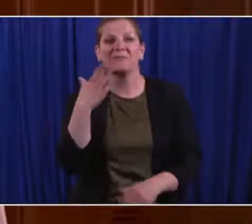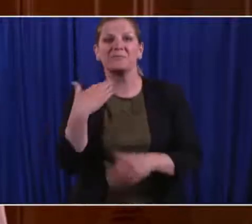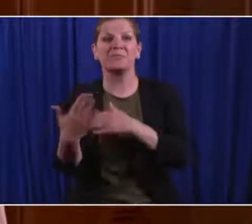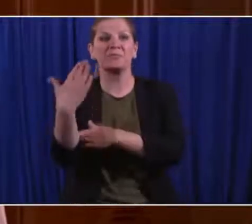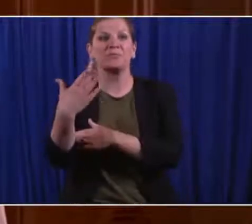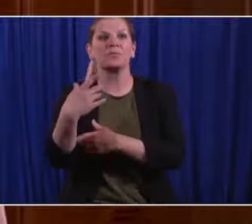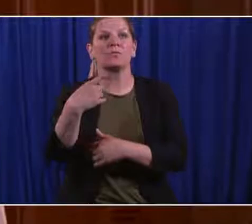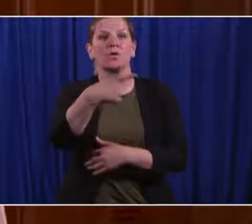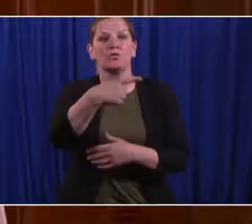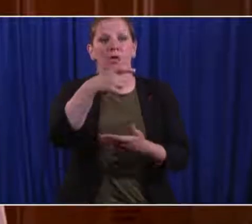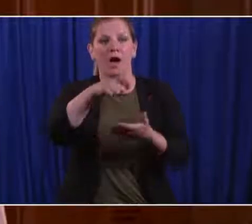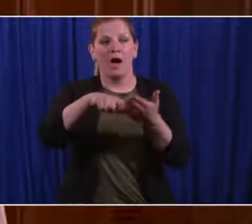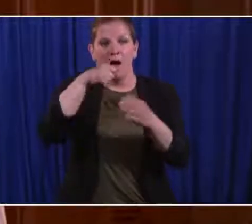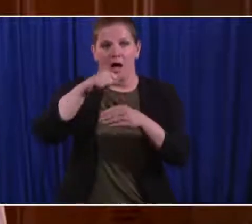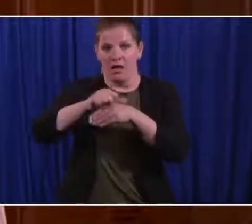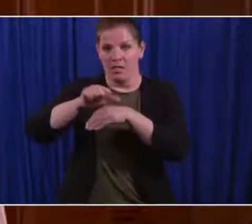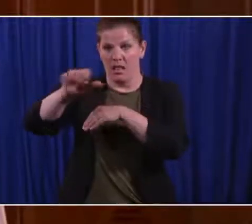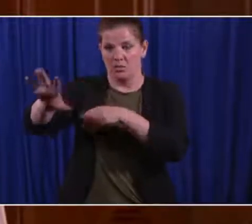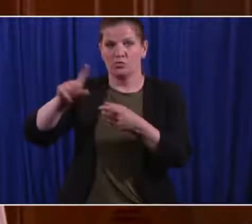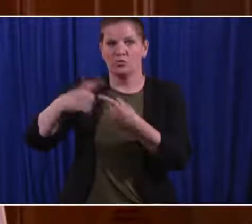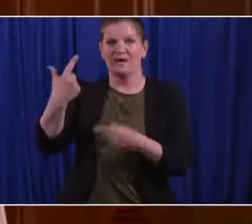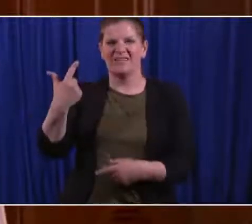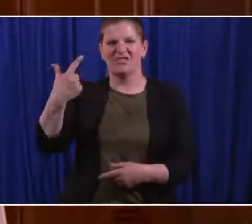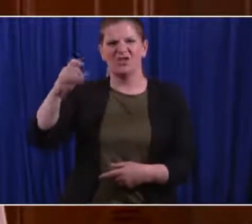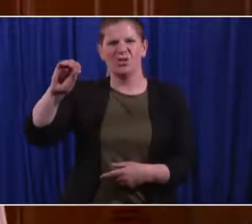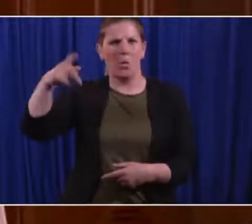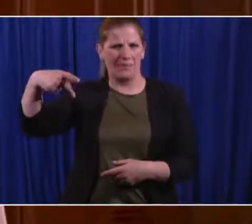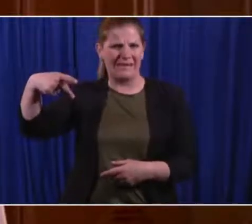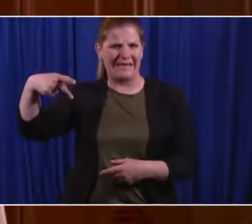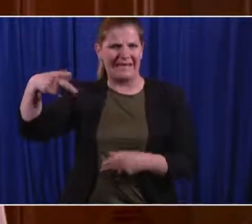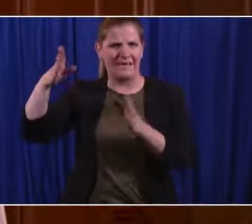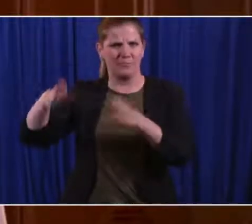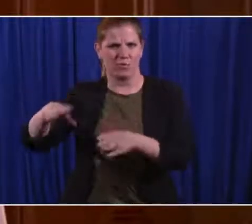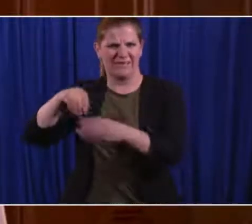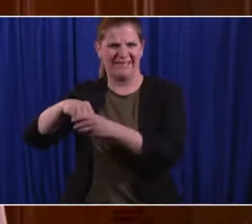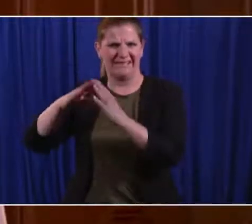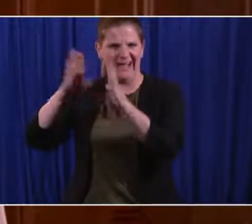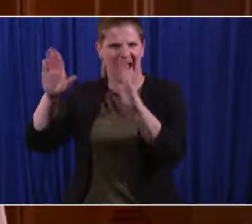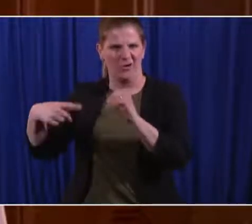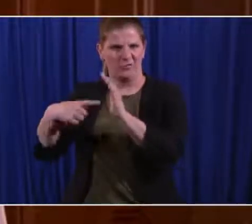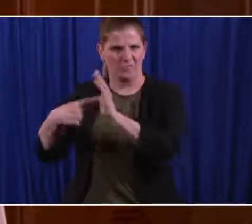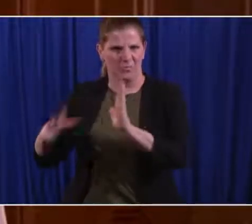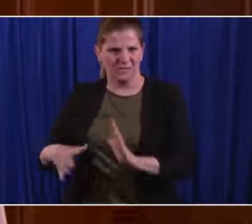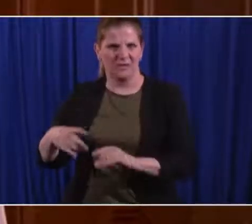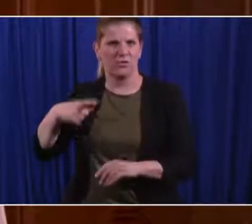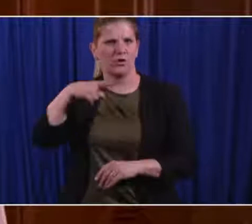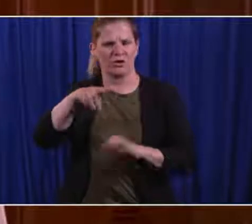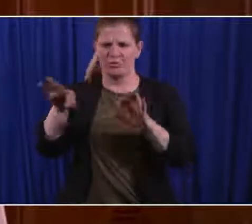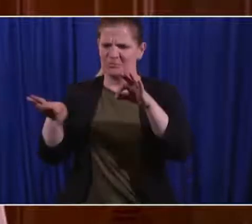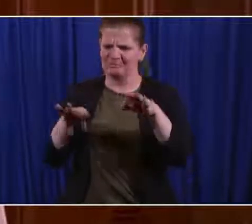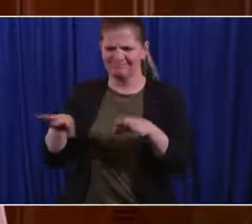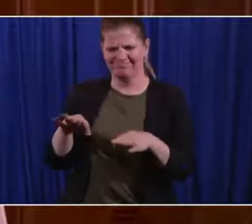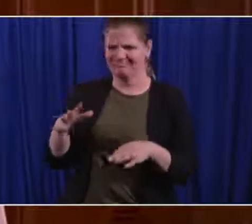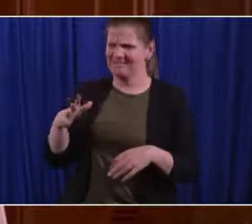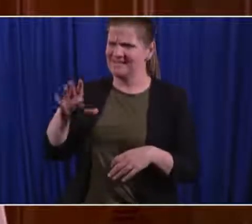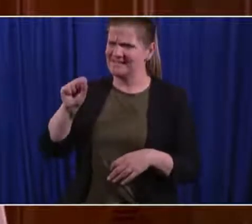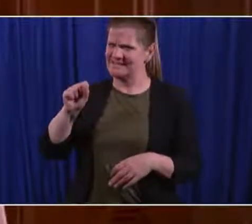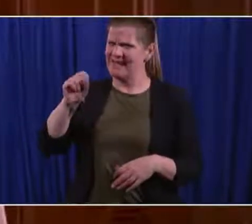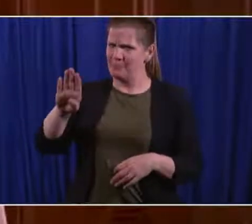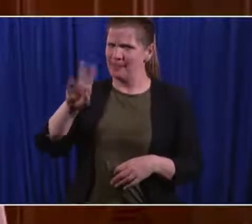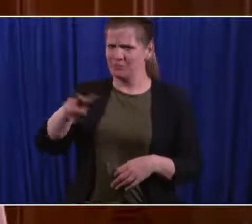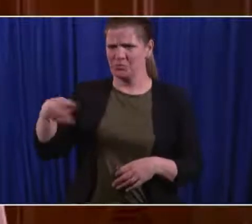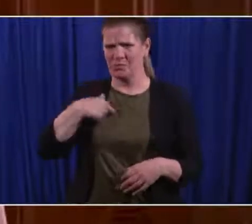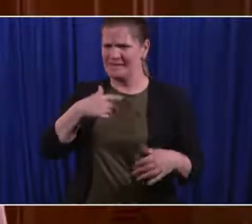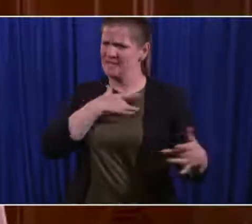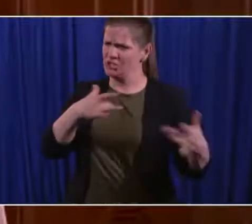a GOP lawmaker in the House outlining what you said are your grave concerns regarding Senate Bill 22. You have